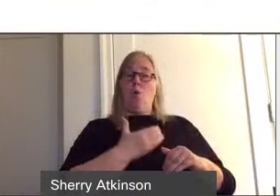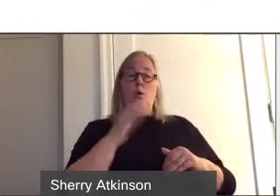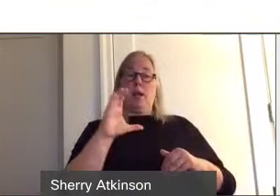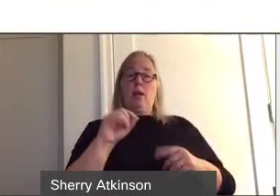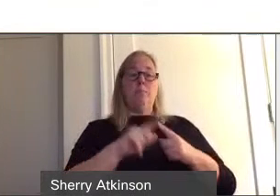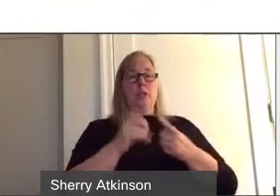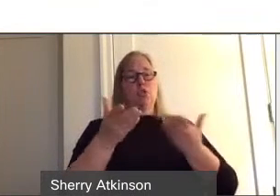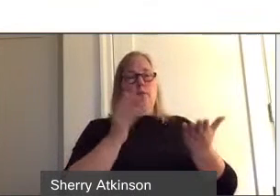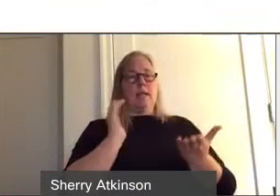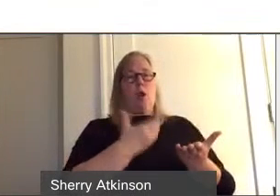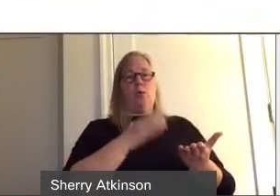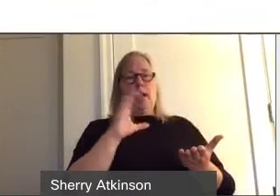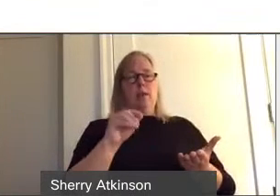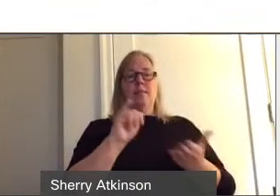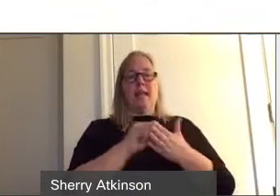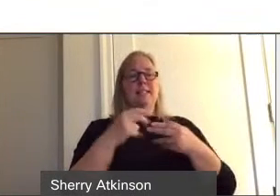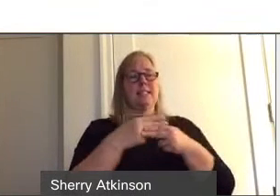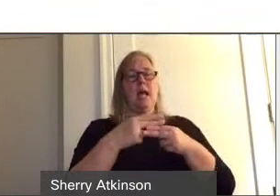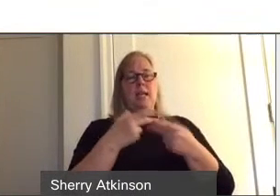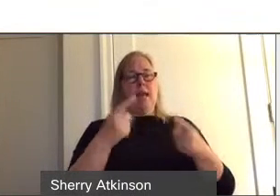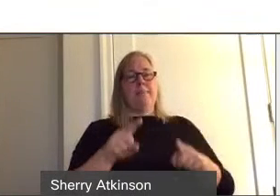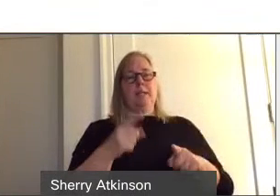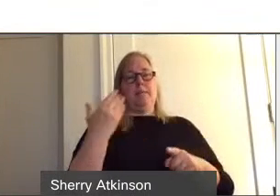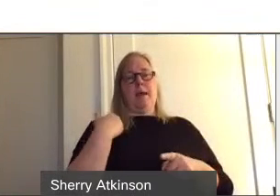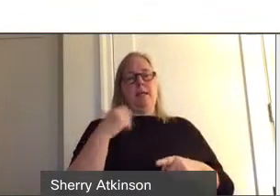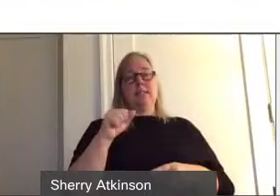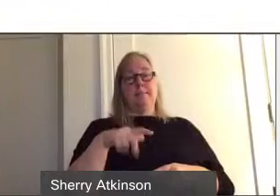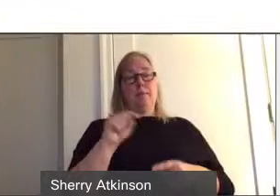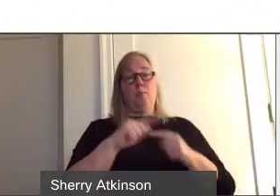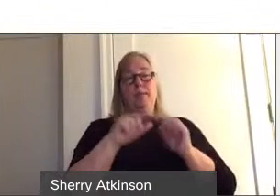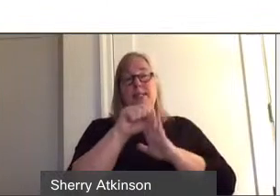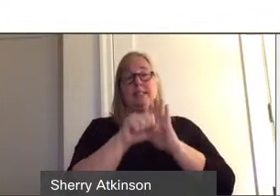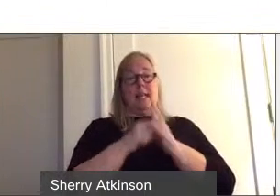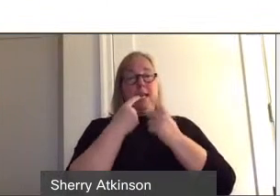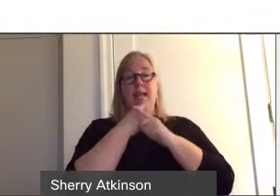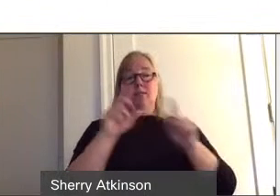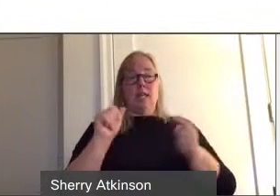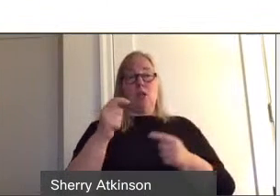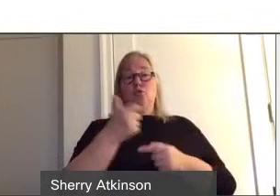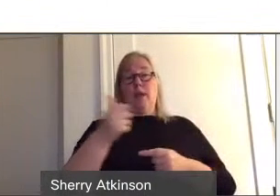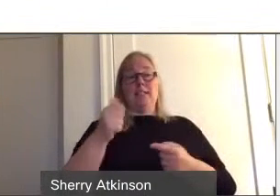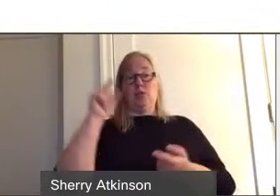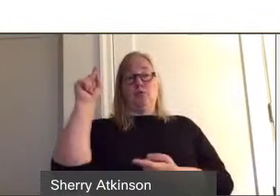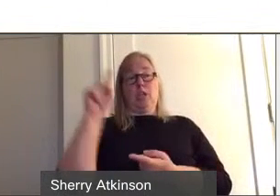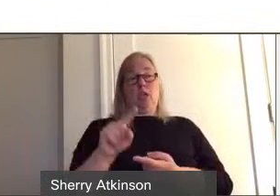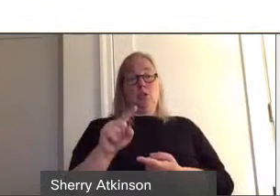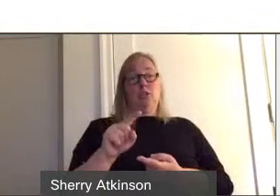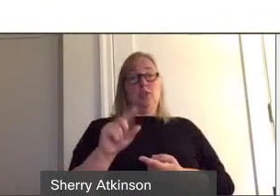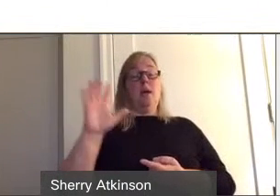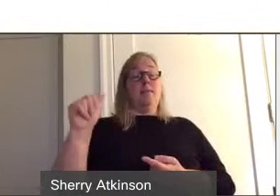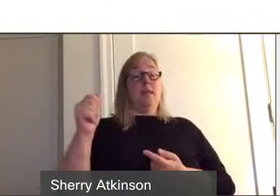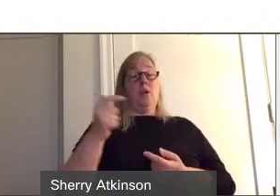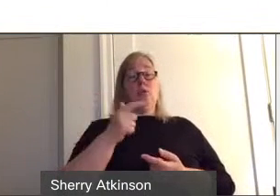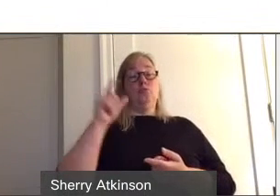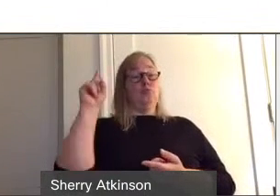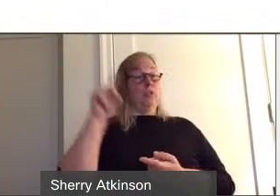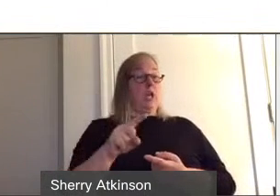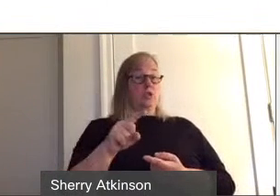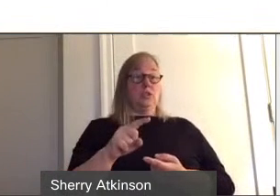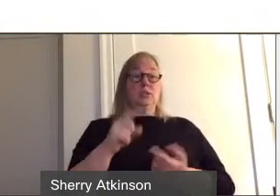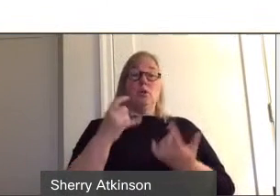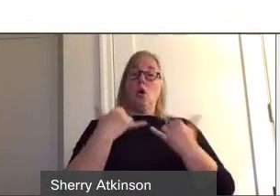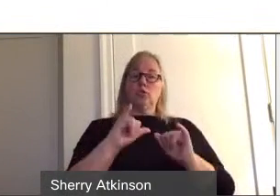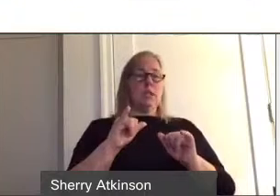back in September when the state announced their transit reductions. These reductions they're still